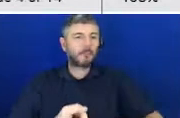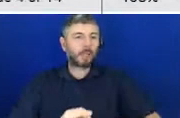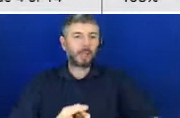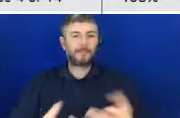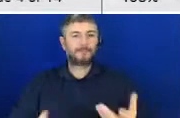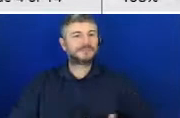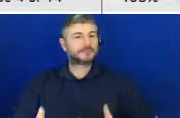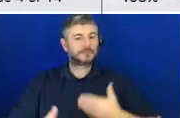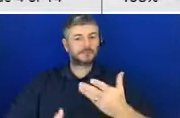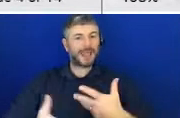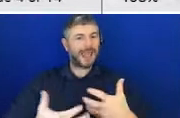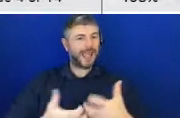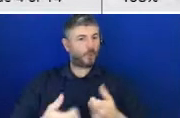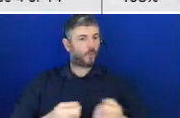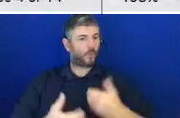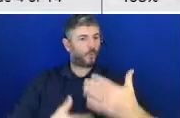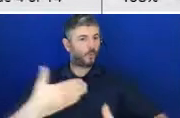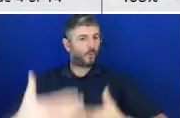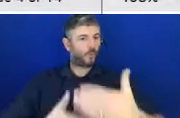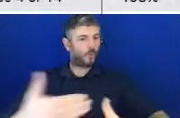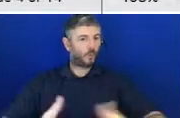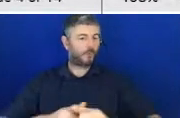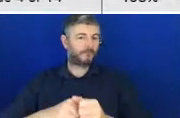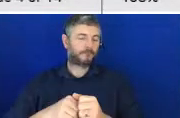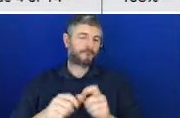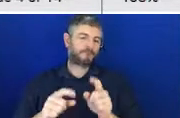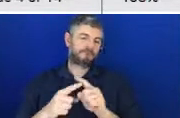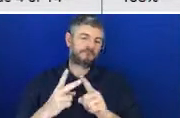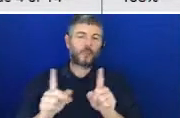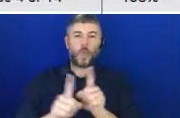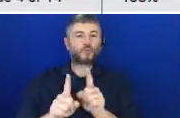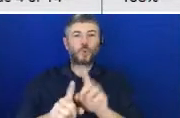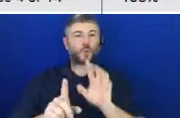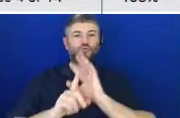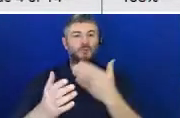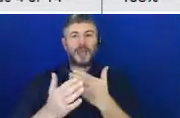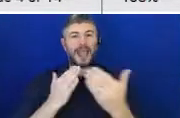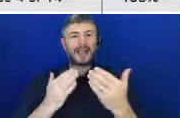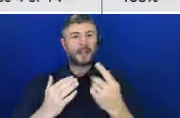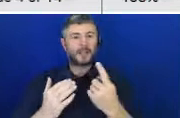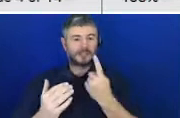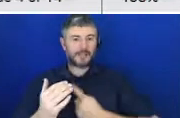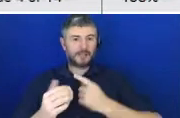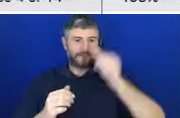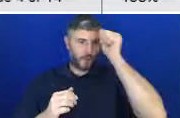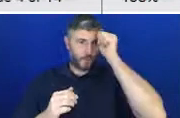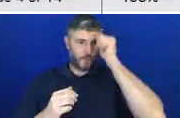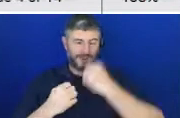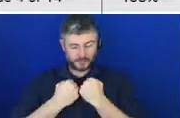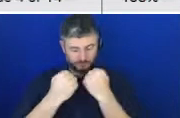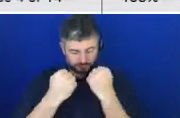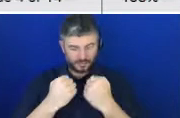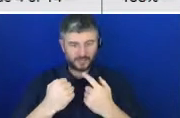business. And also, there wasn't an awful lot of self-awareness and